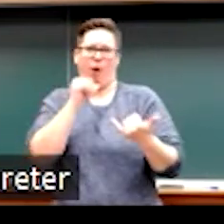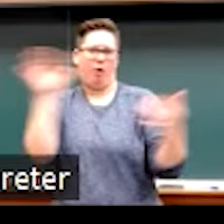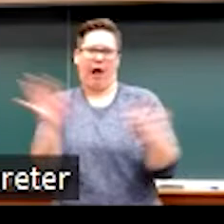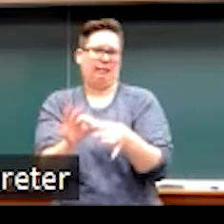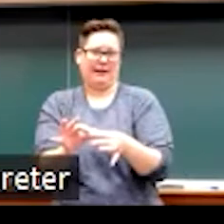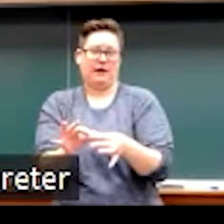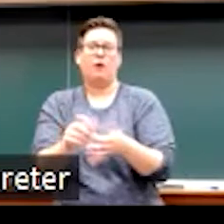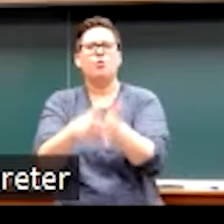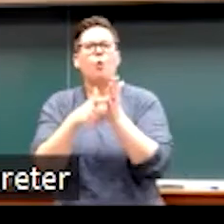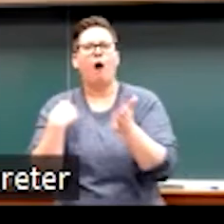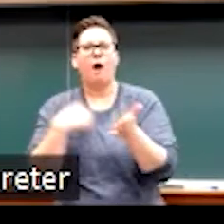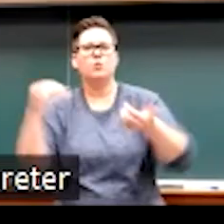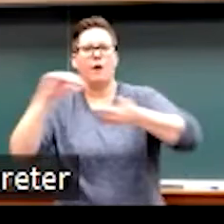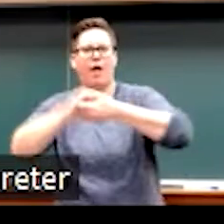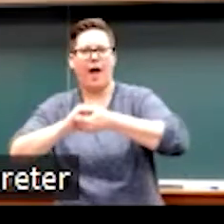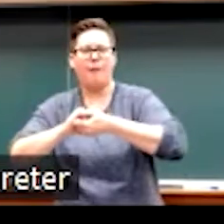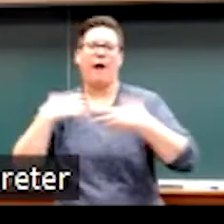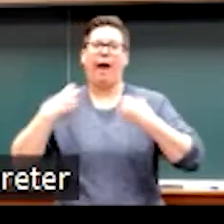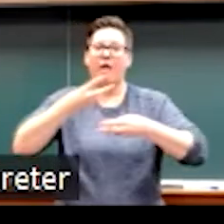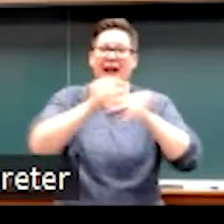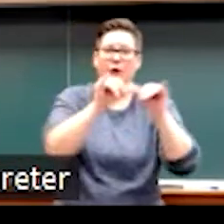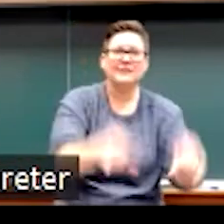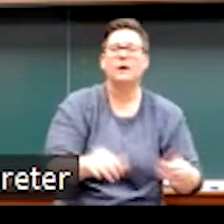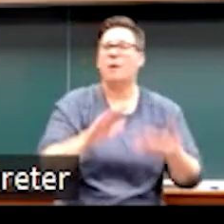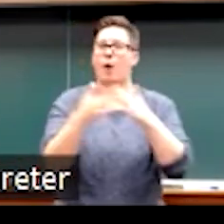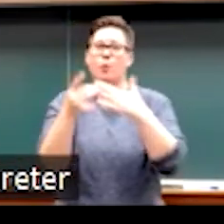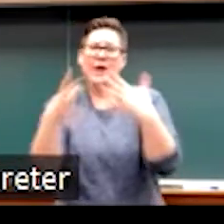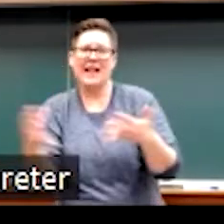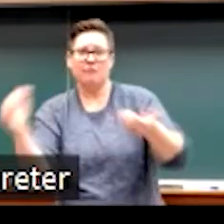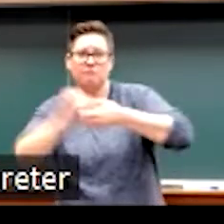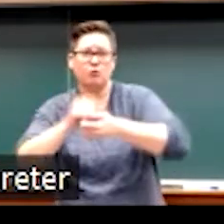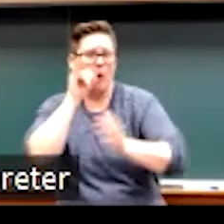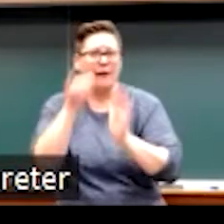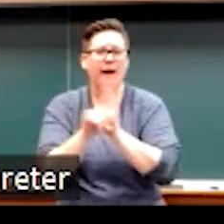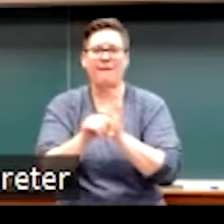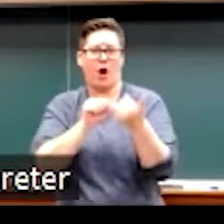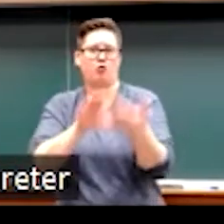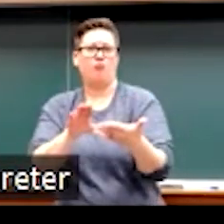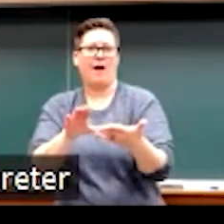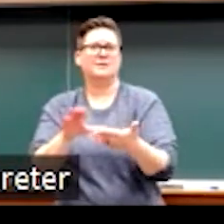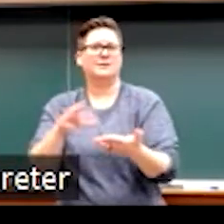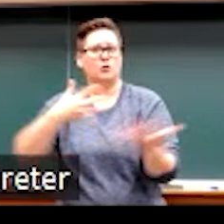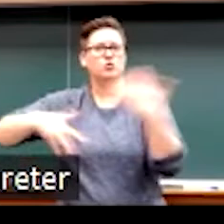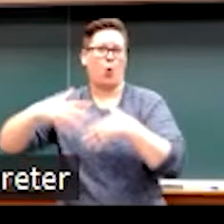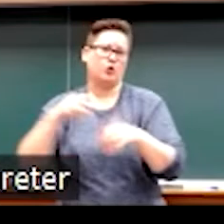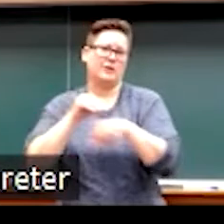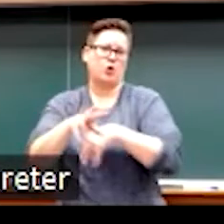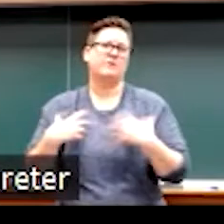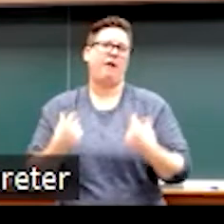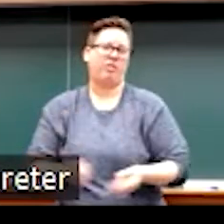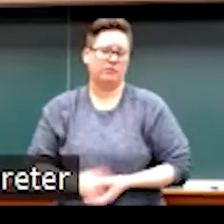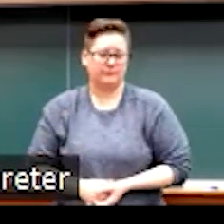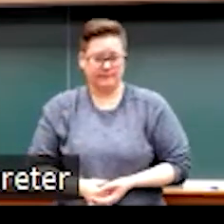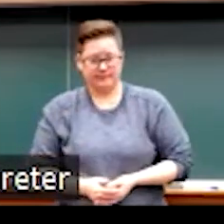That requires collaborations between healthcare systems, community leaders to identify and address these social determinants.